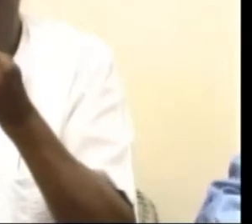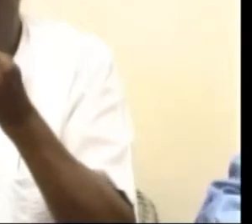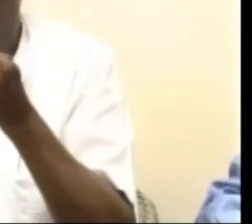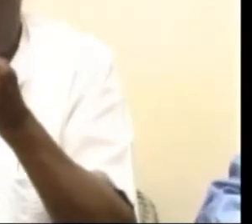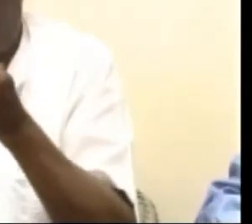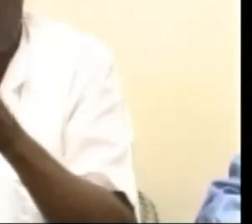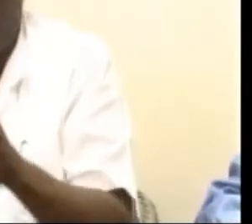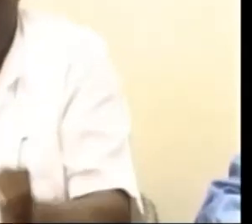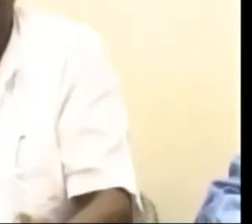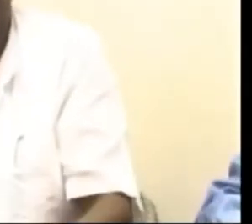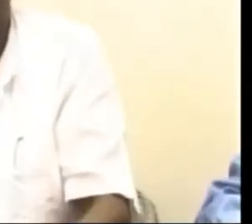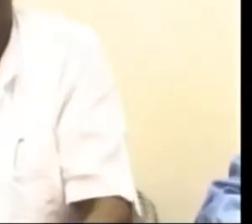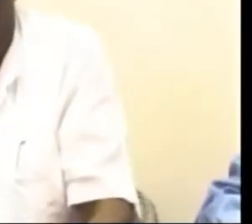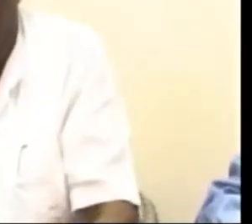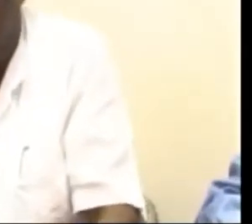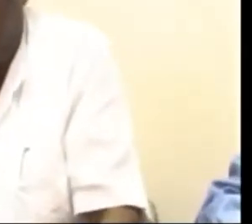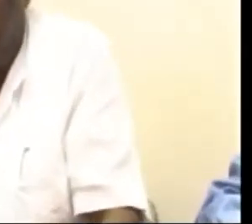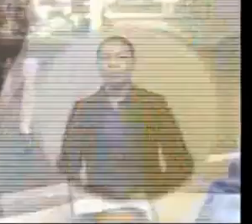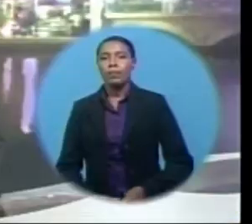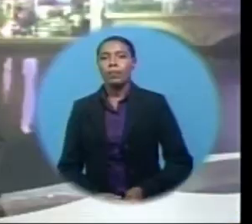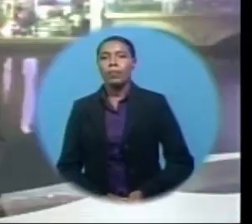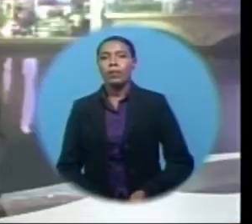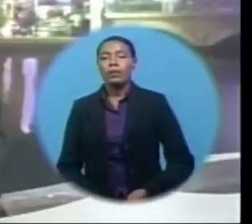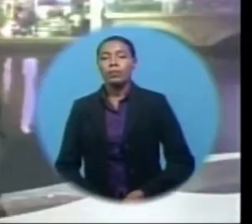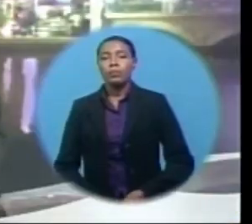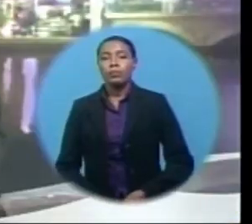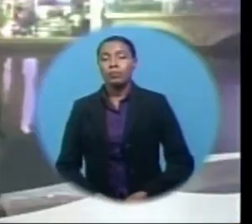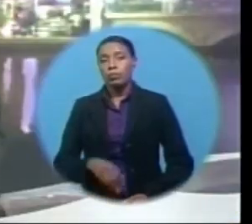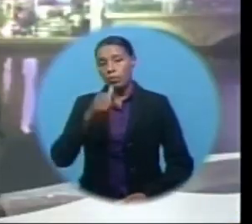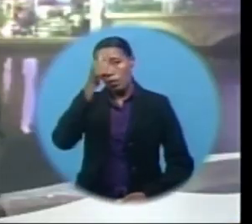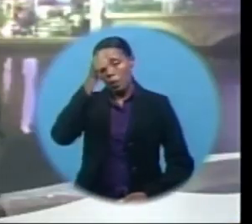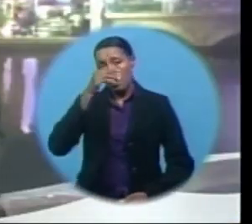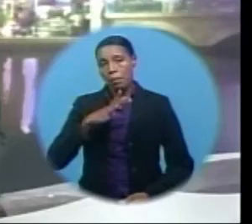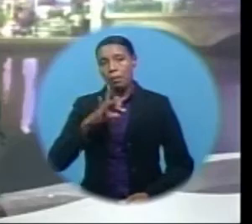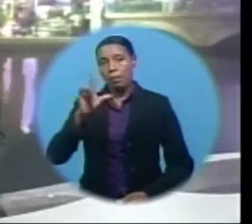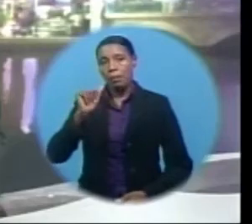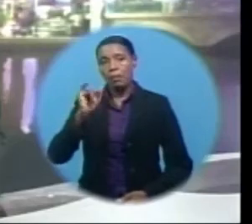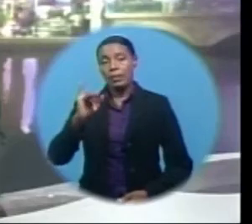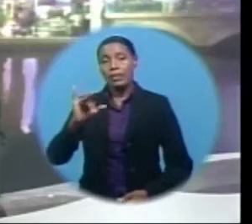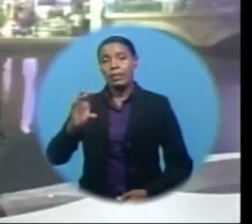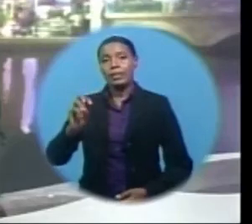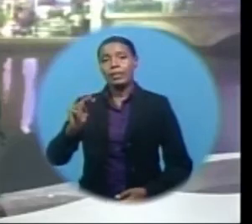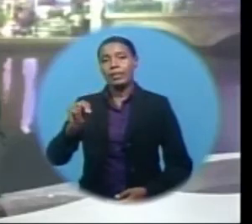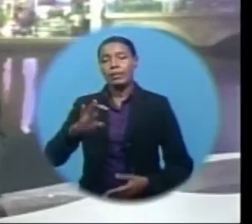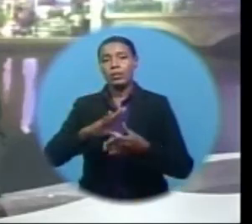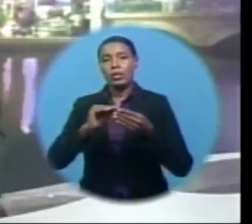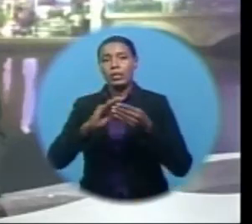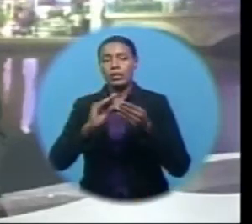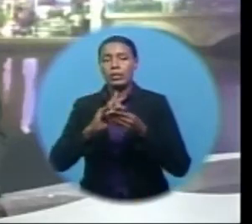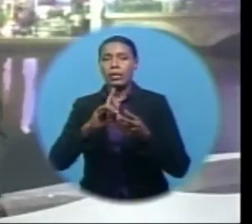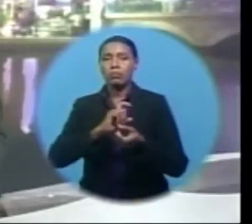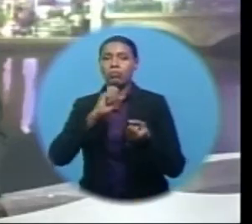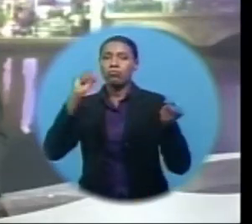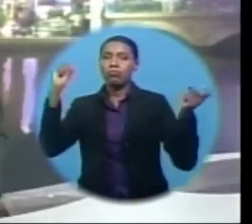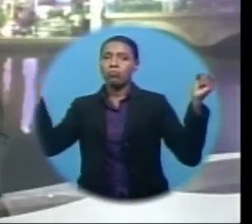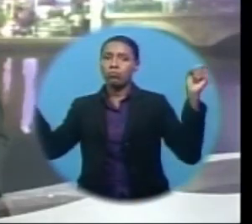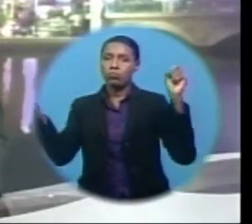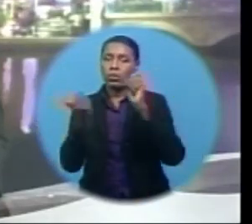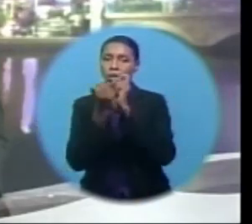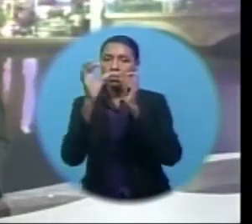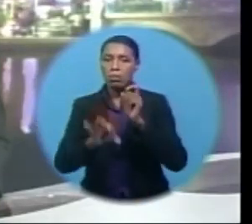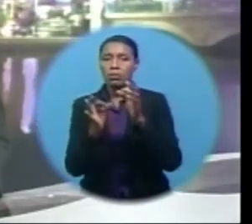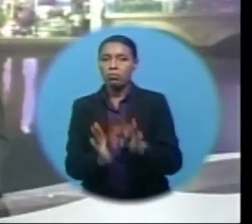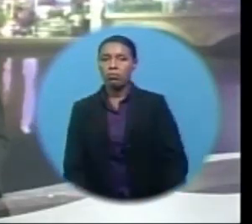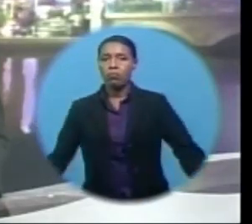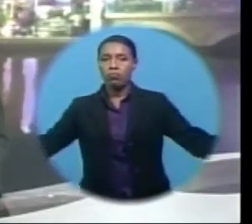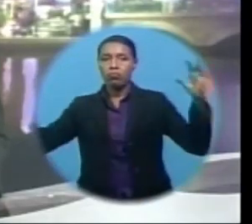money wisely and we are not taxed to the hilt. Mr. Lane also believes that major reform of the public sector must also be a priority.